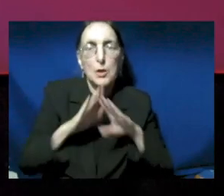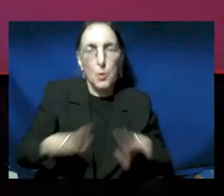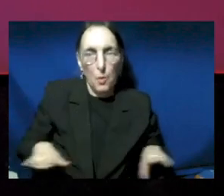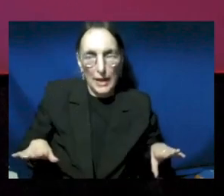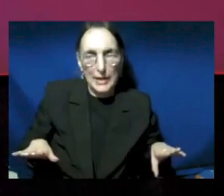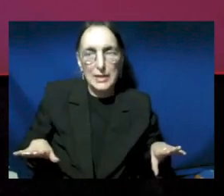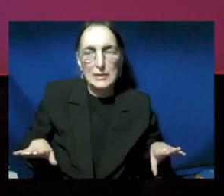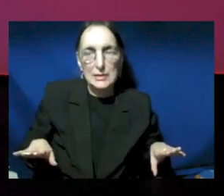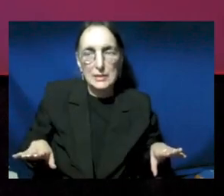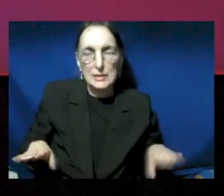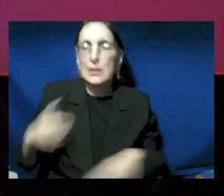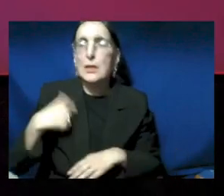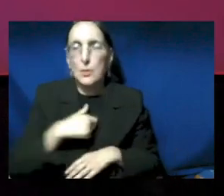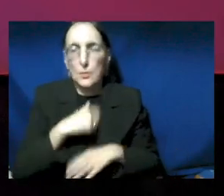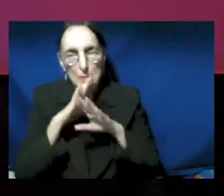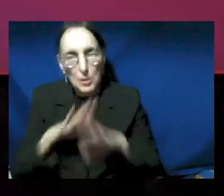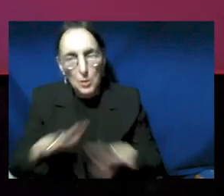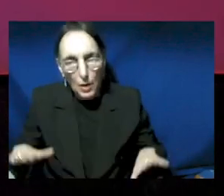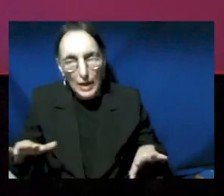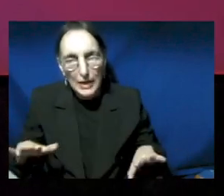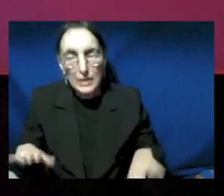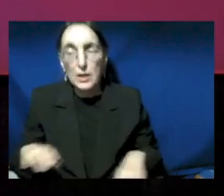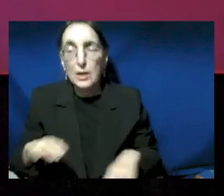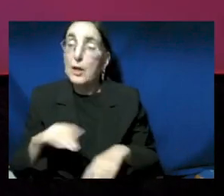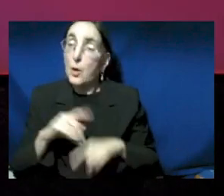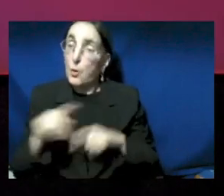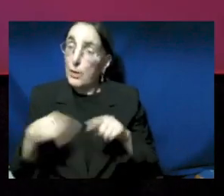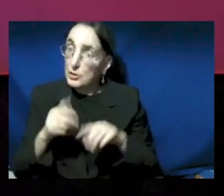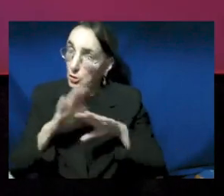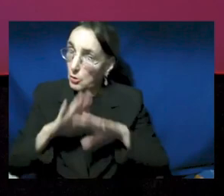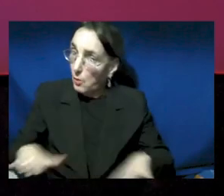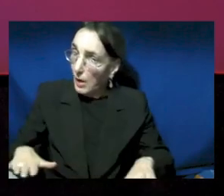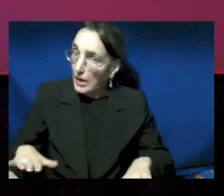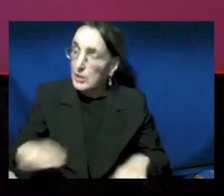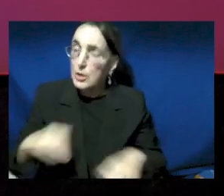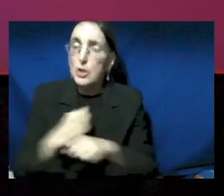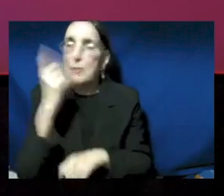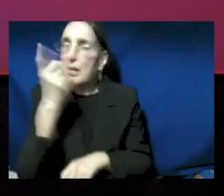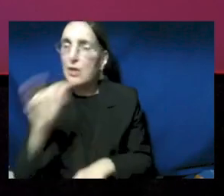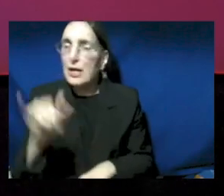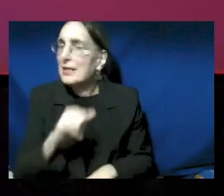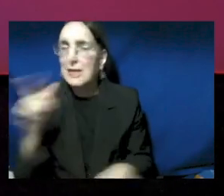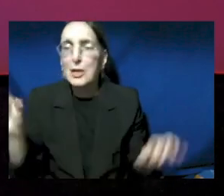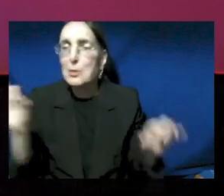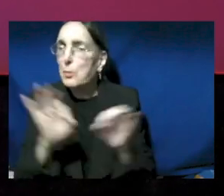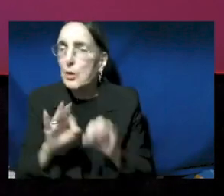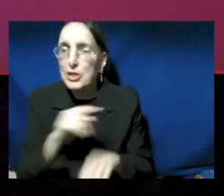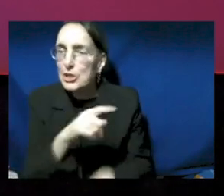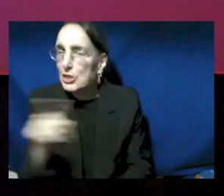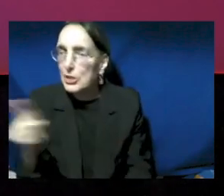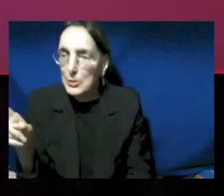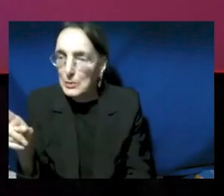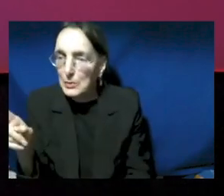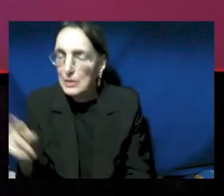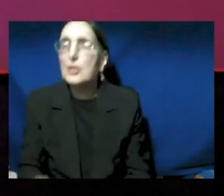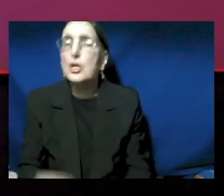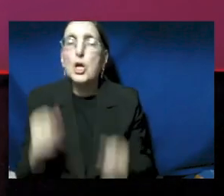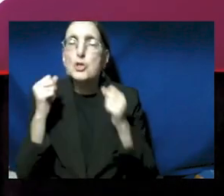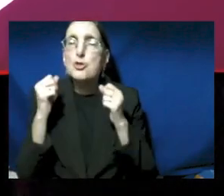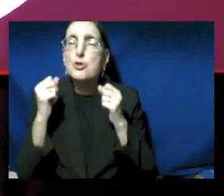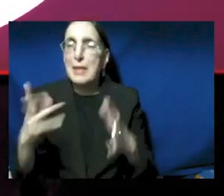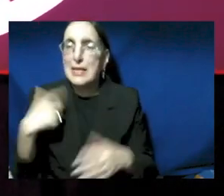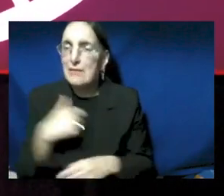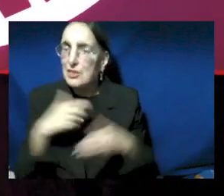being quiet, you have communicated that that's not important to you. Too many of us have allowed things